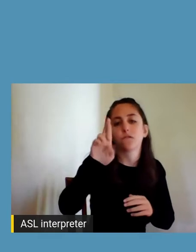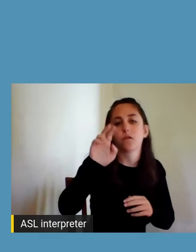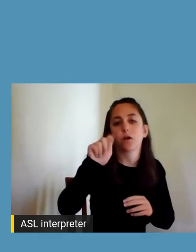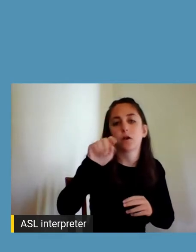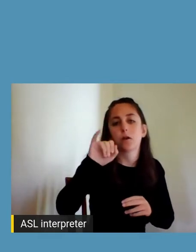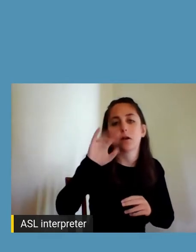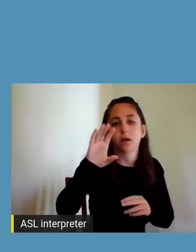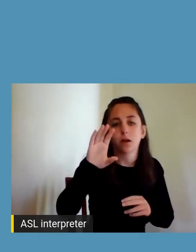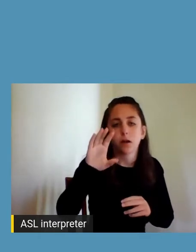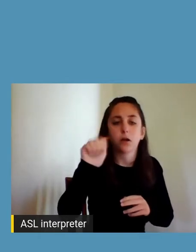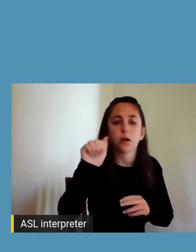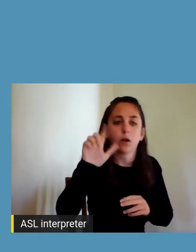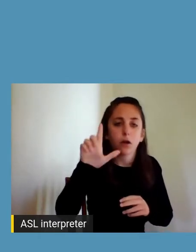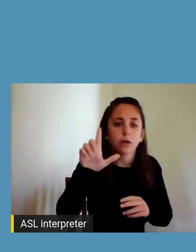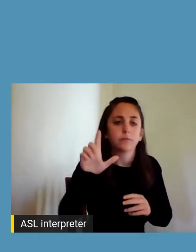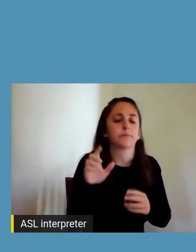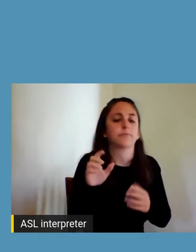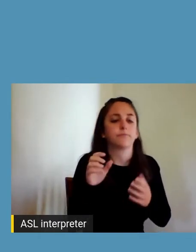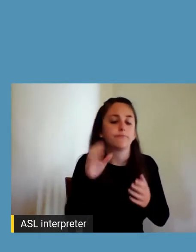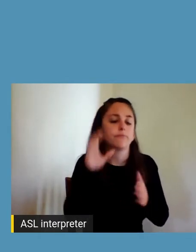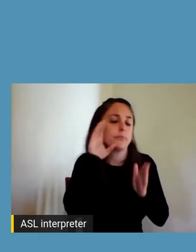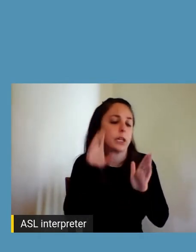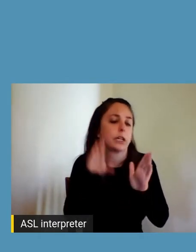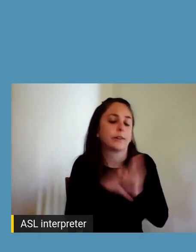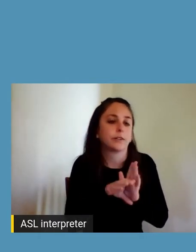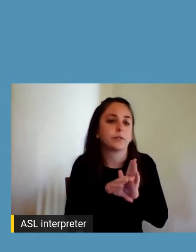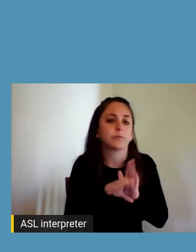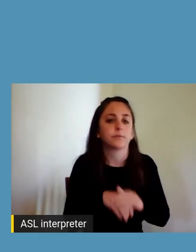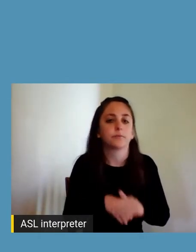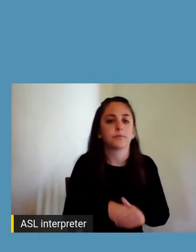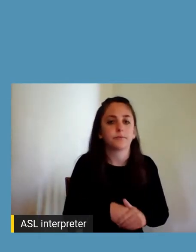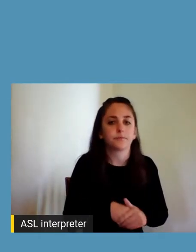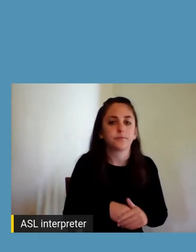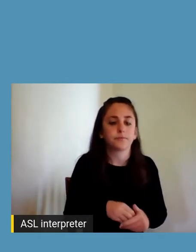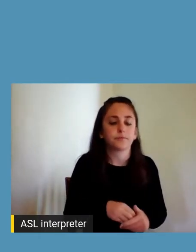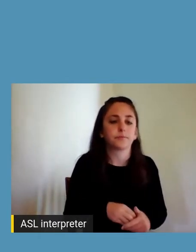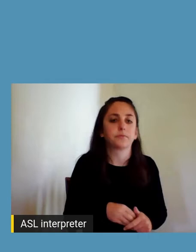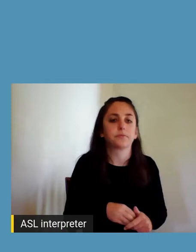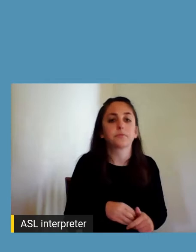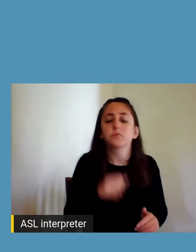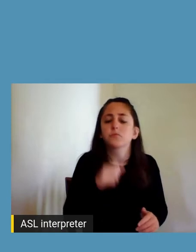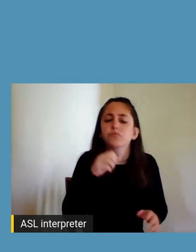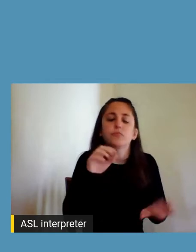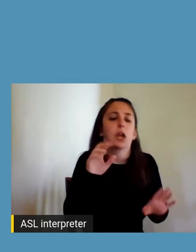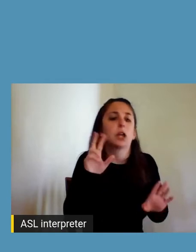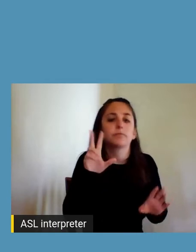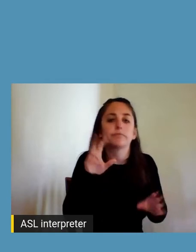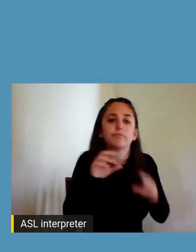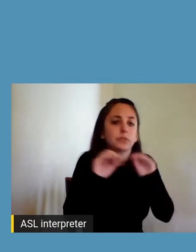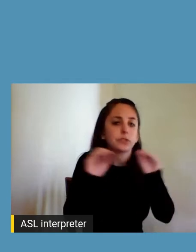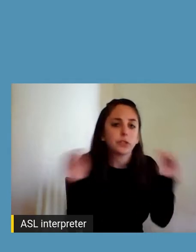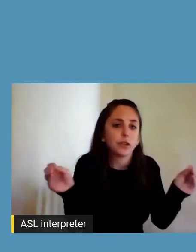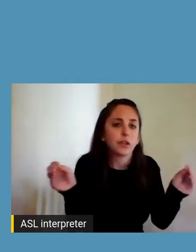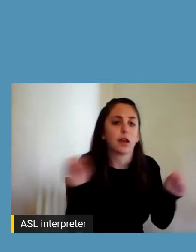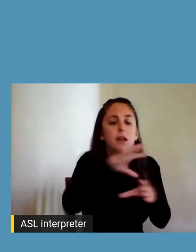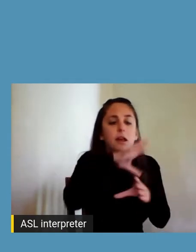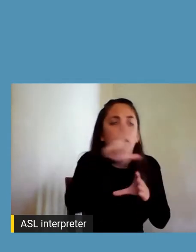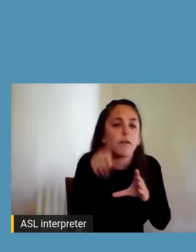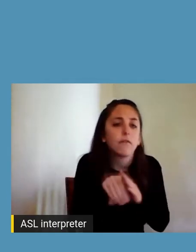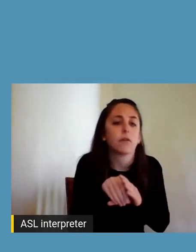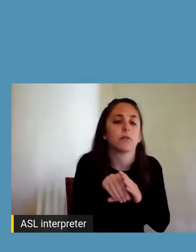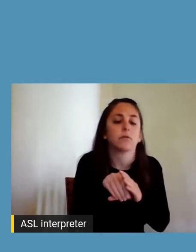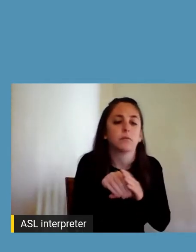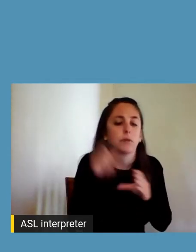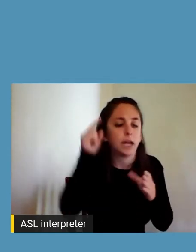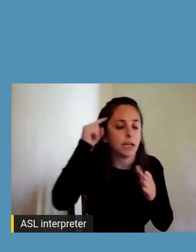skies? No, I had no engagement intention. This calls back to what Emily kept